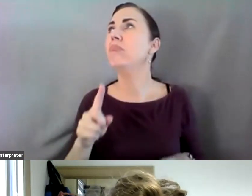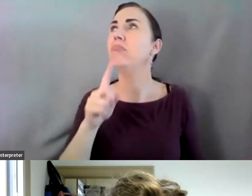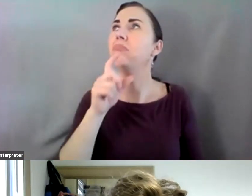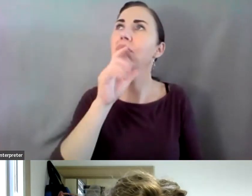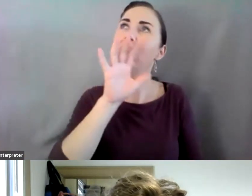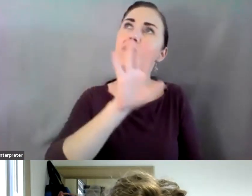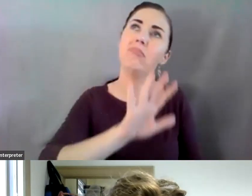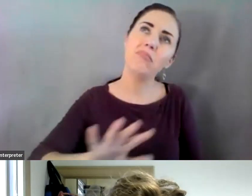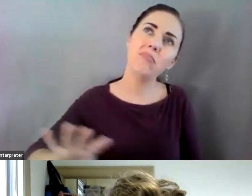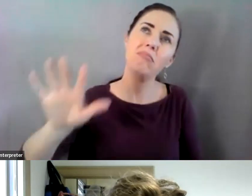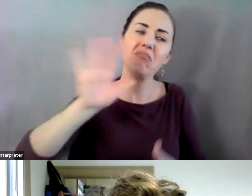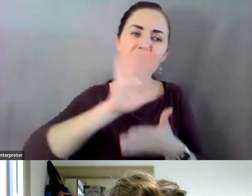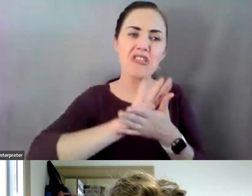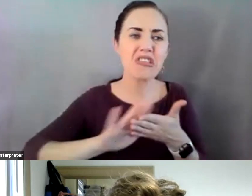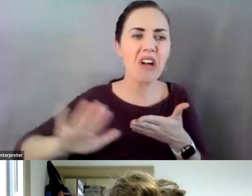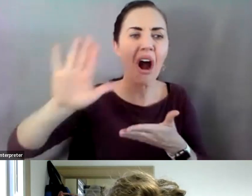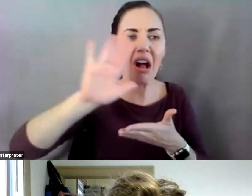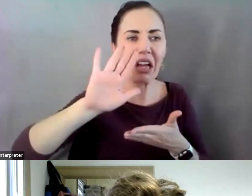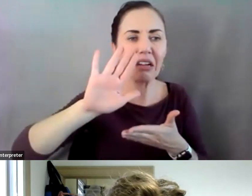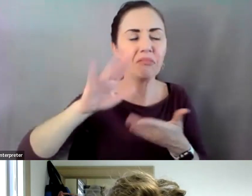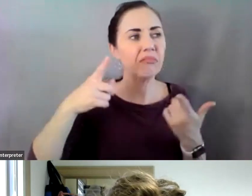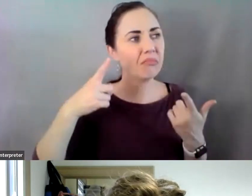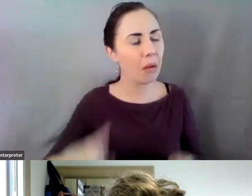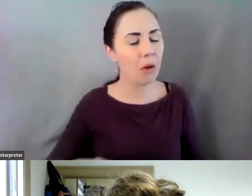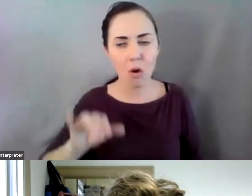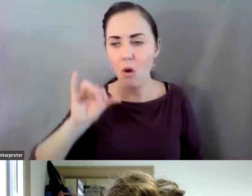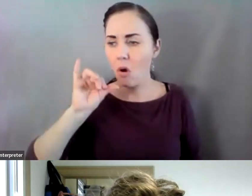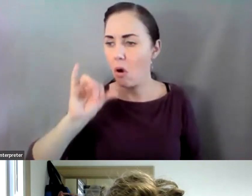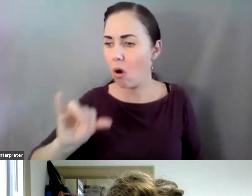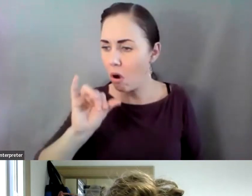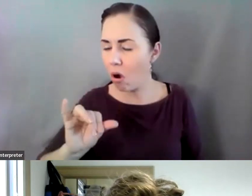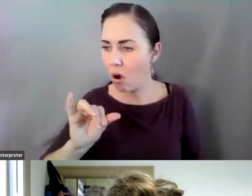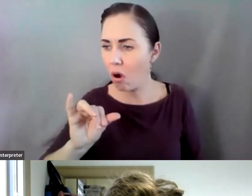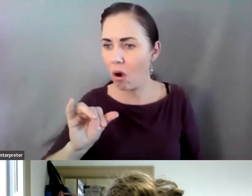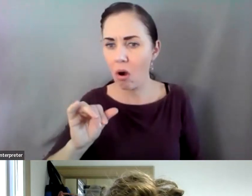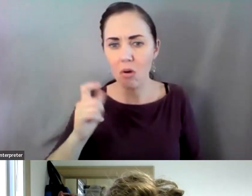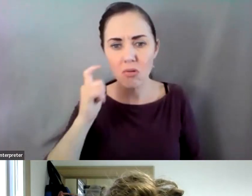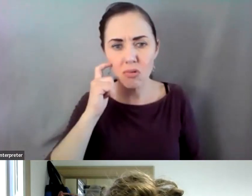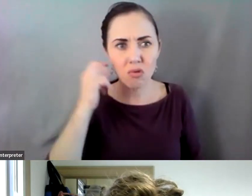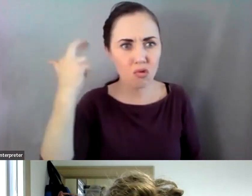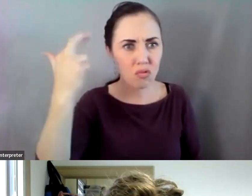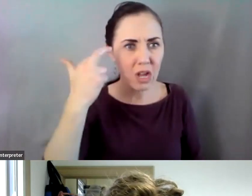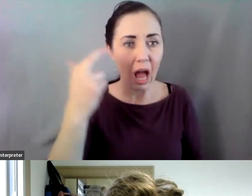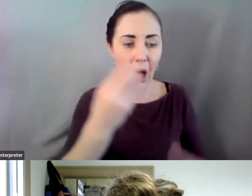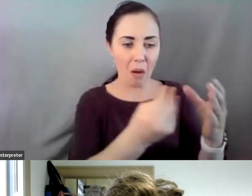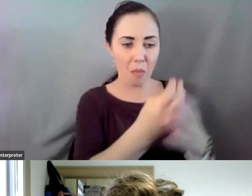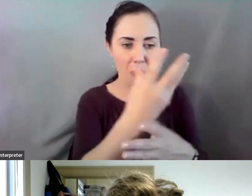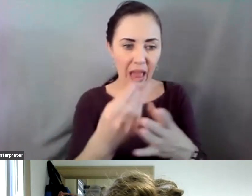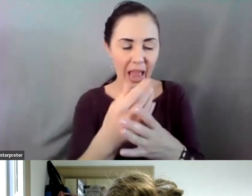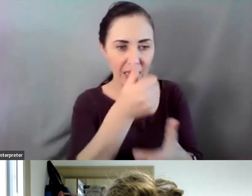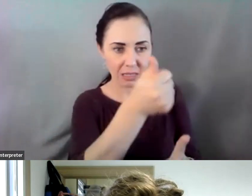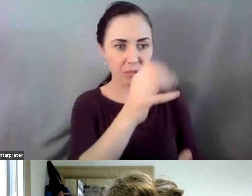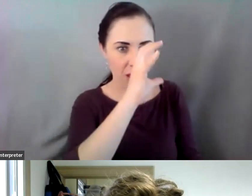I want to say, college, that I realized that behind all of those plants that I saw and found so interesting